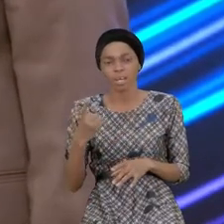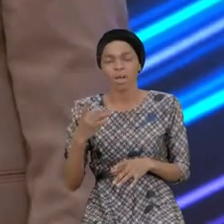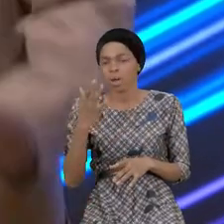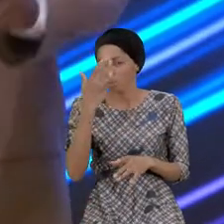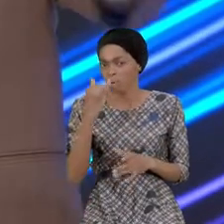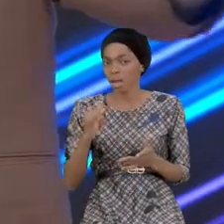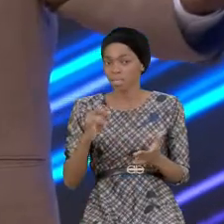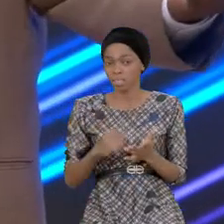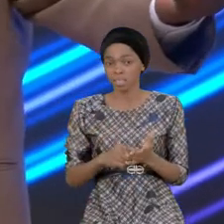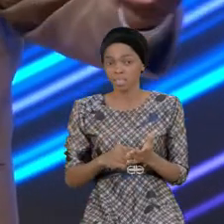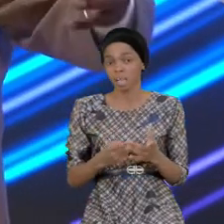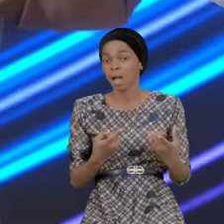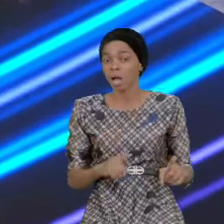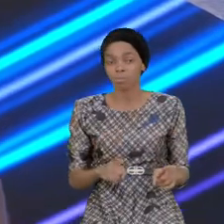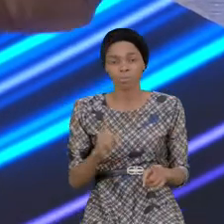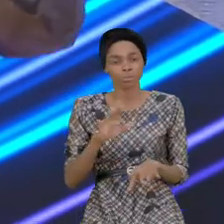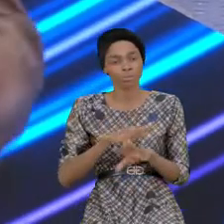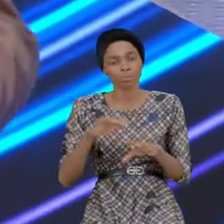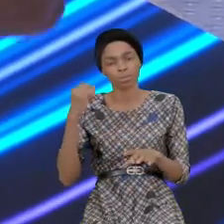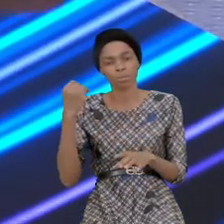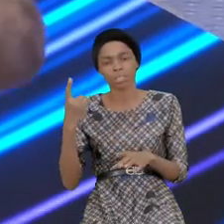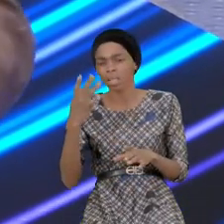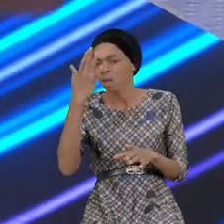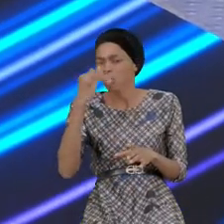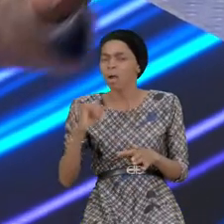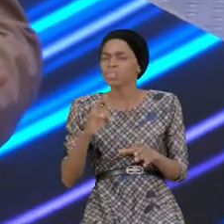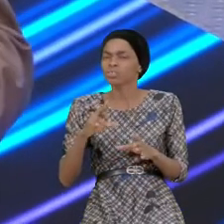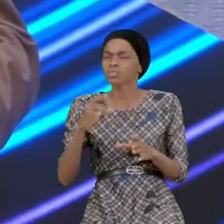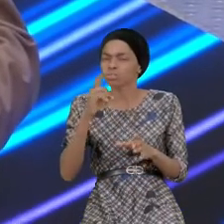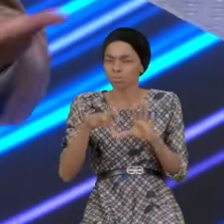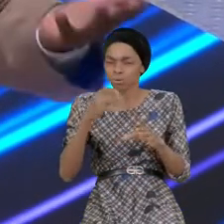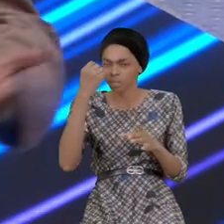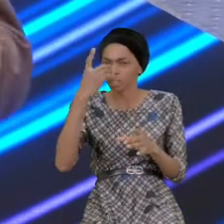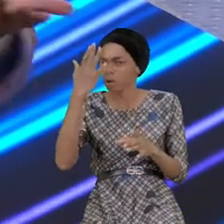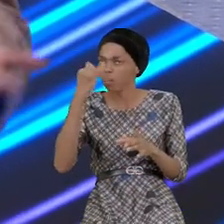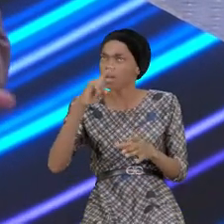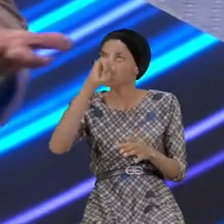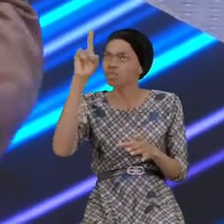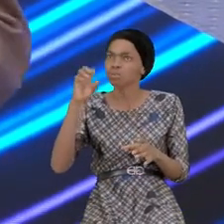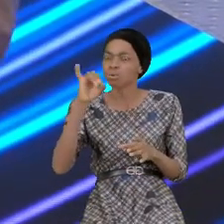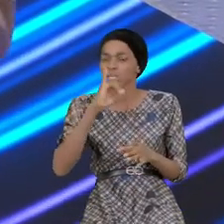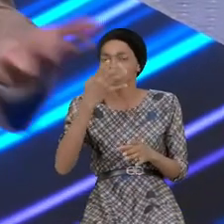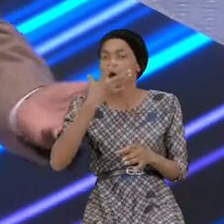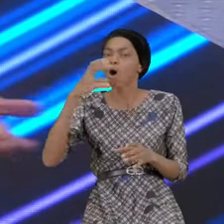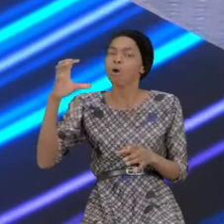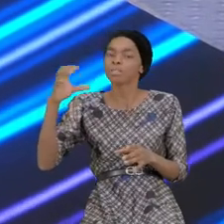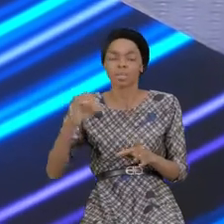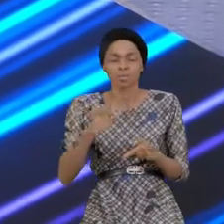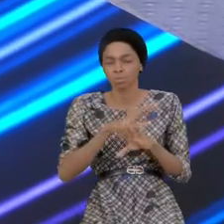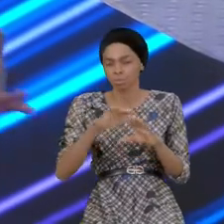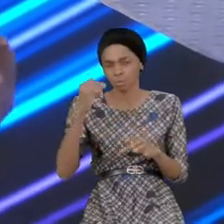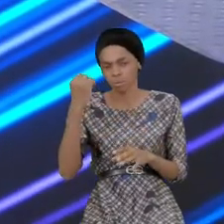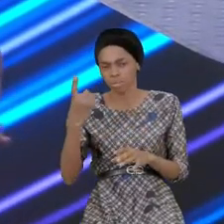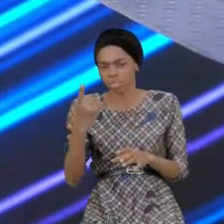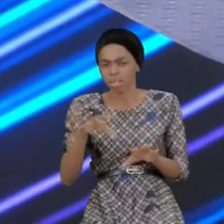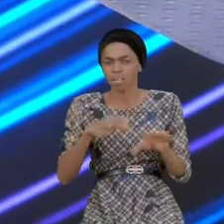I don't. Do you understand why the sun is hotter today than it was last time? No, I don't. Do you understand